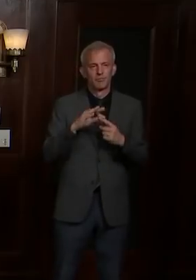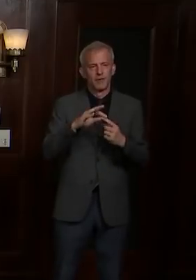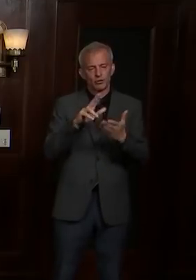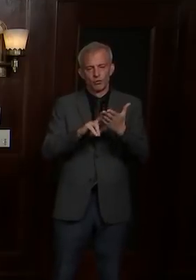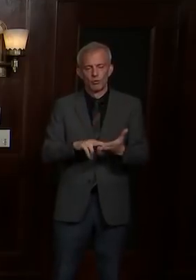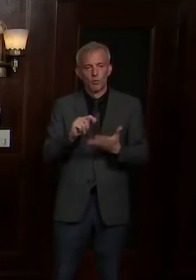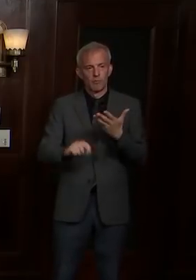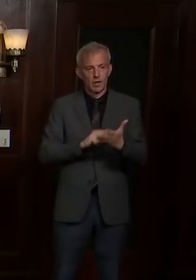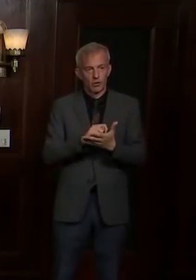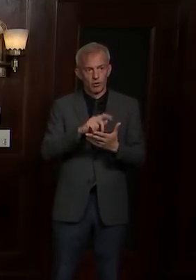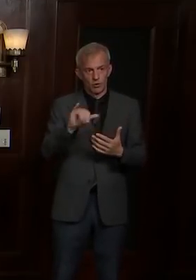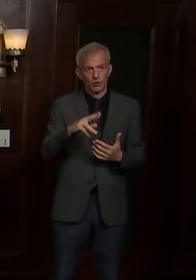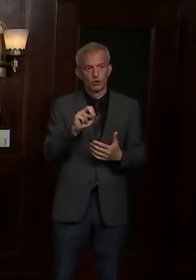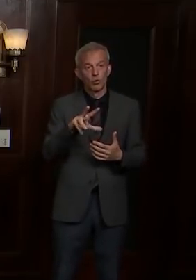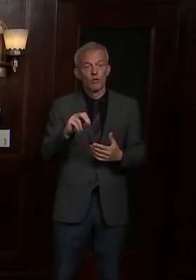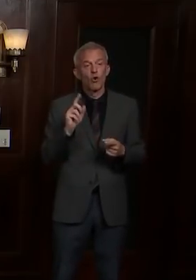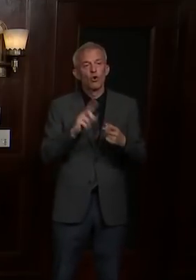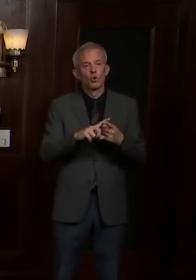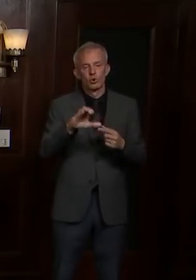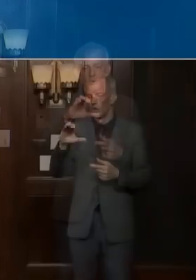June 30th. So go to